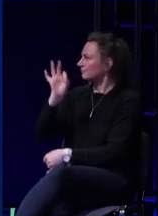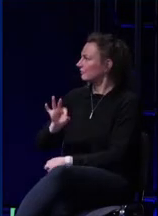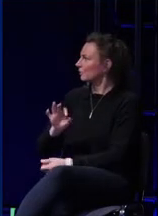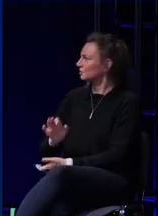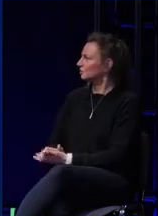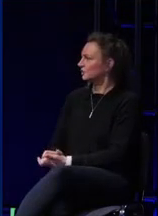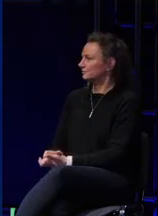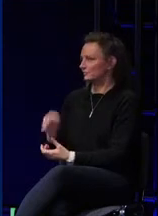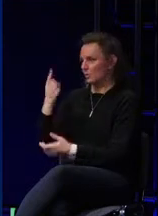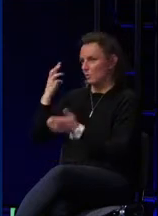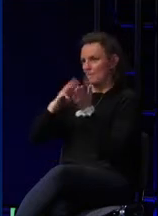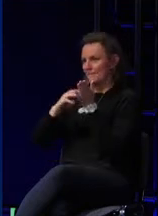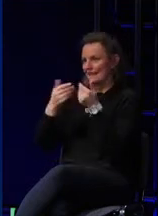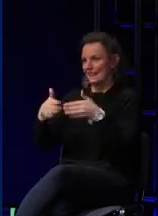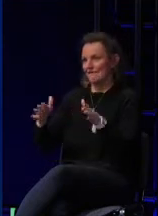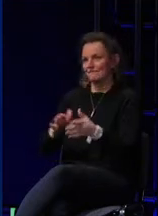got.